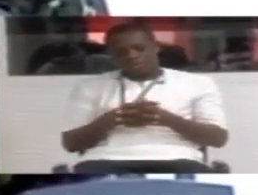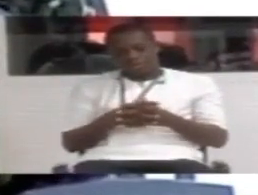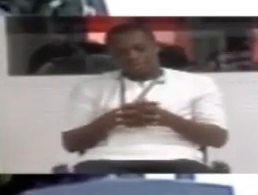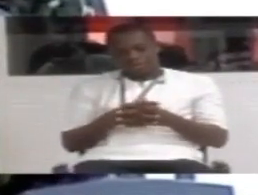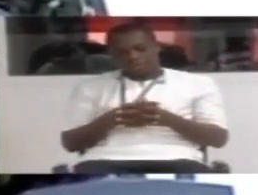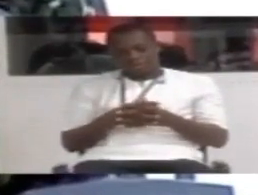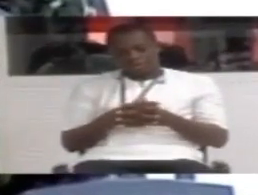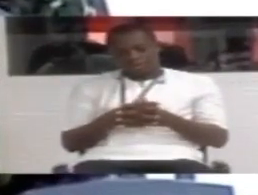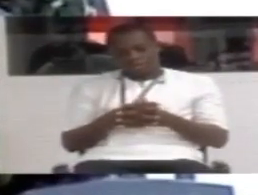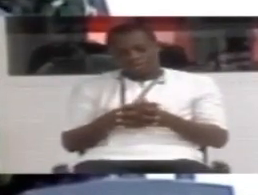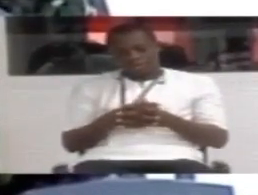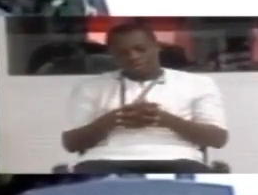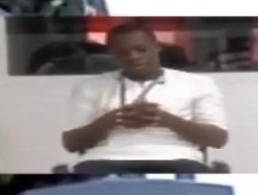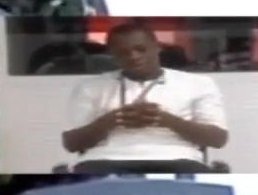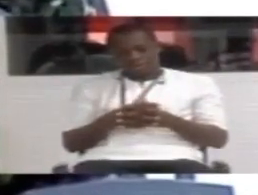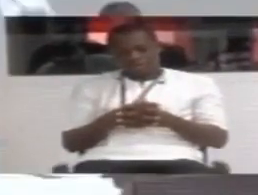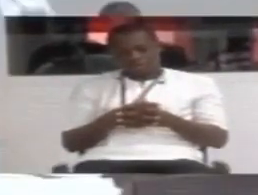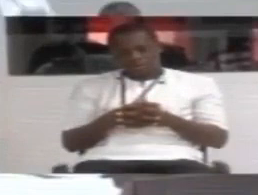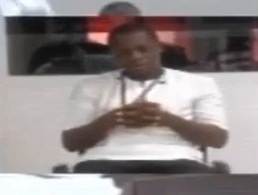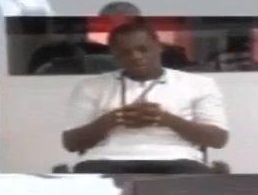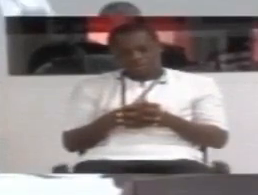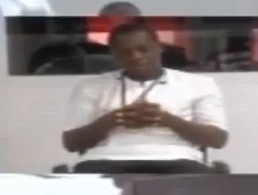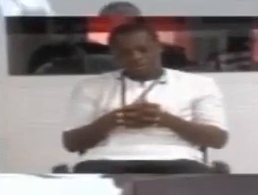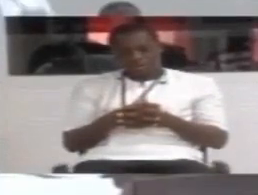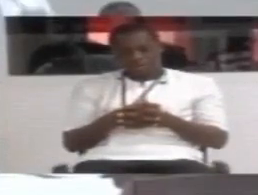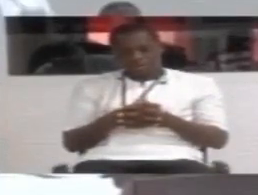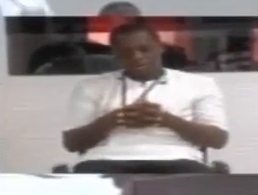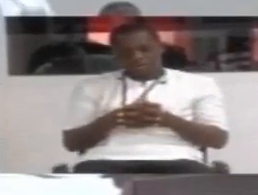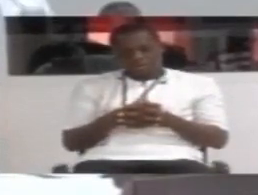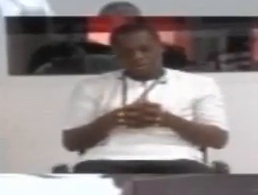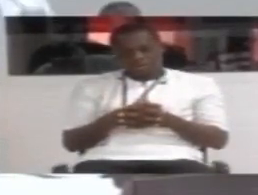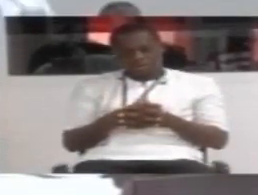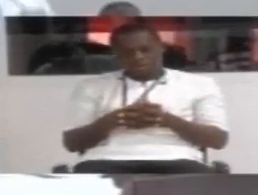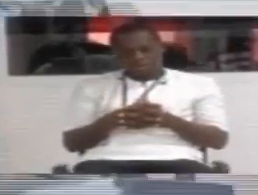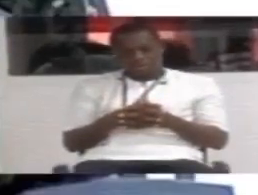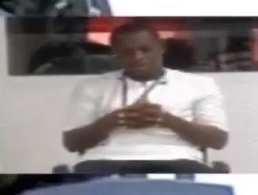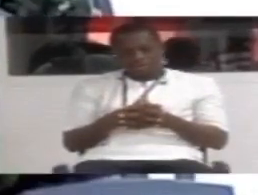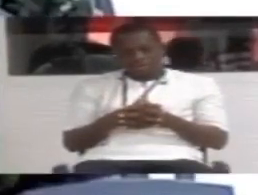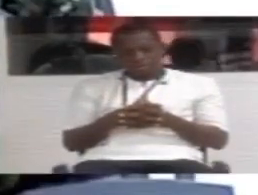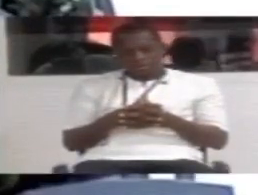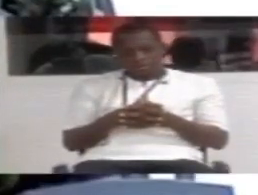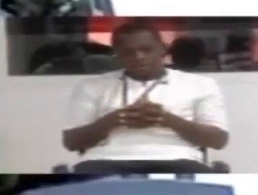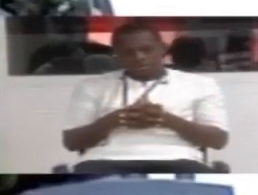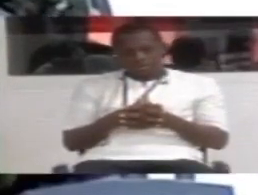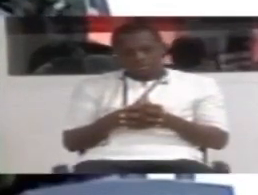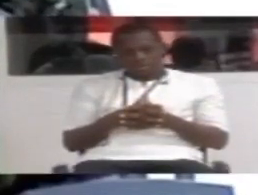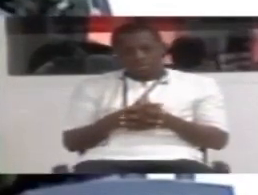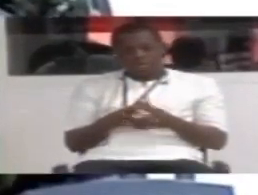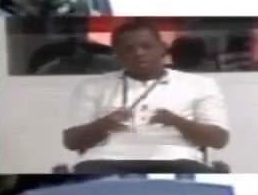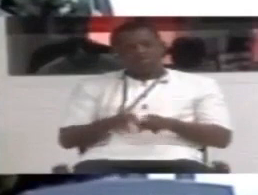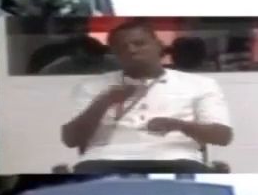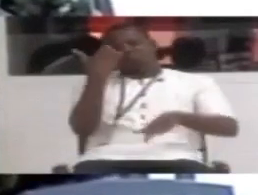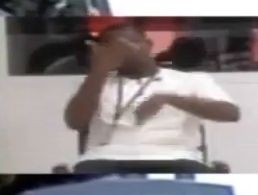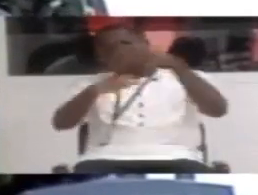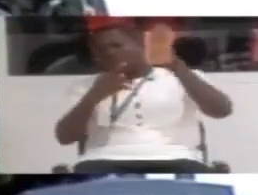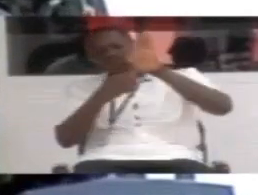xamne wax nañ ne ñoñu lañu dem jël mail tout pour dem ray len ndax wan lañ la keyt bu bo xamne sign nako wonuñ